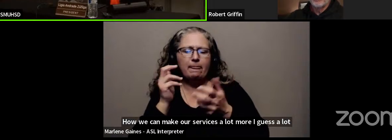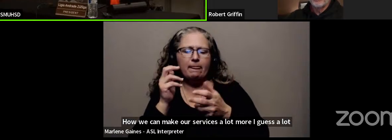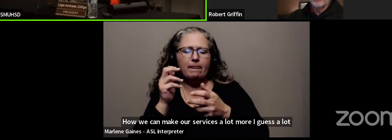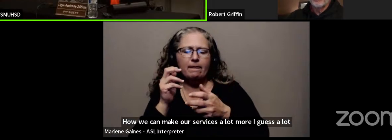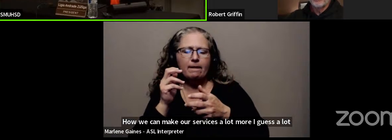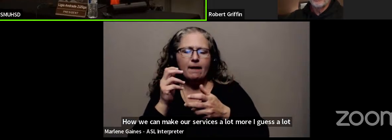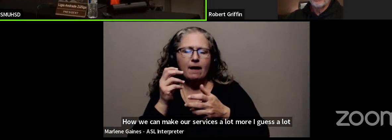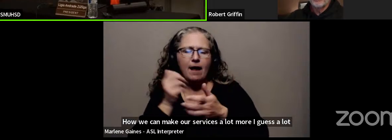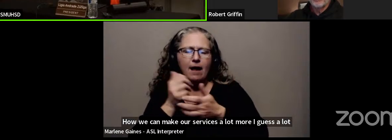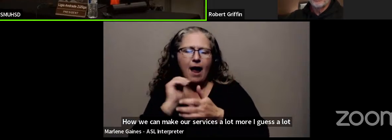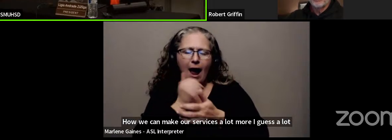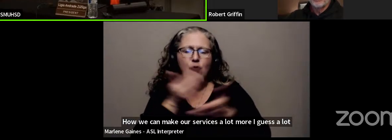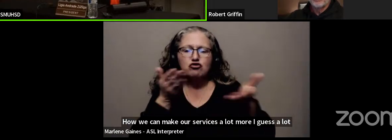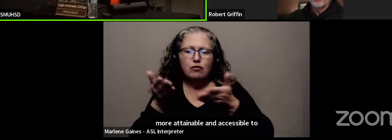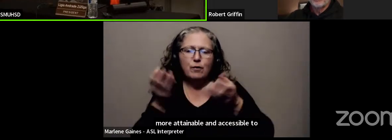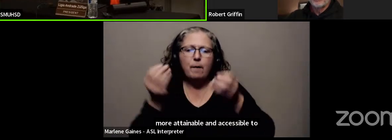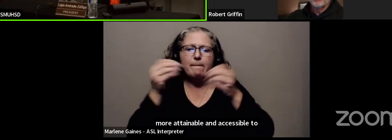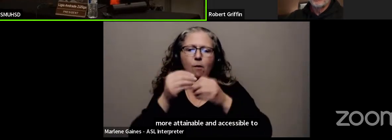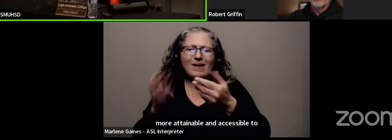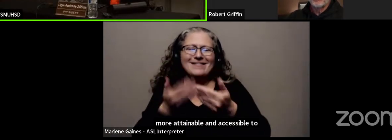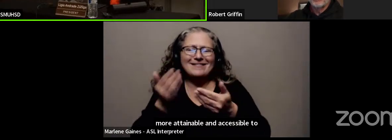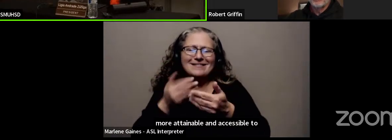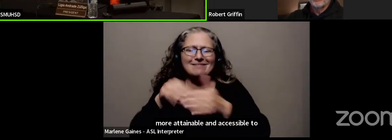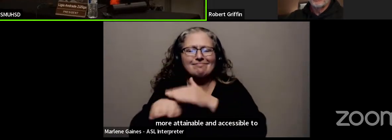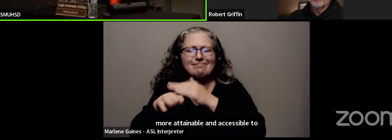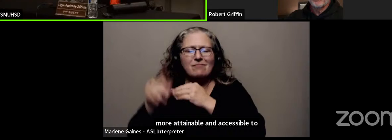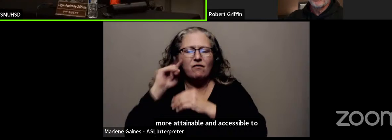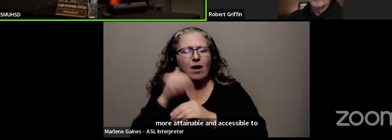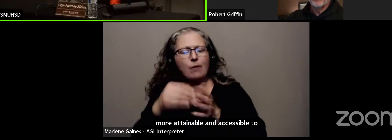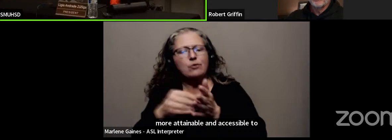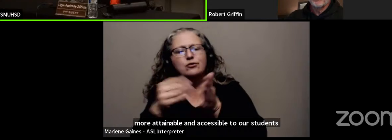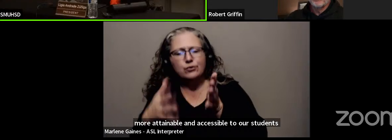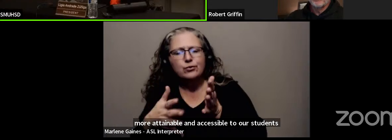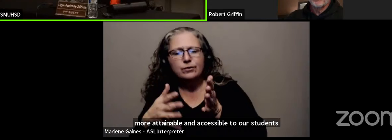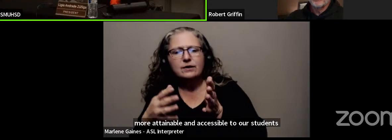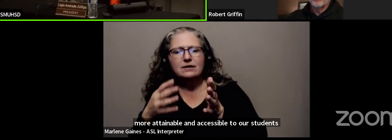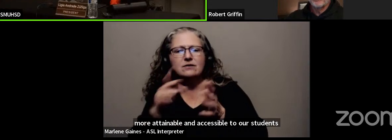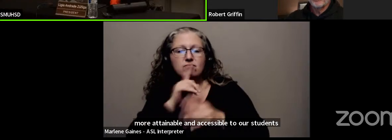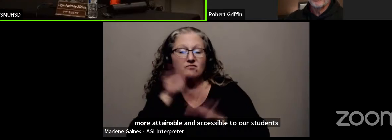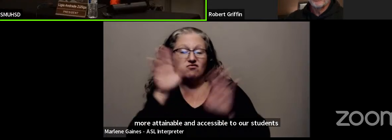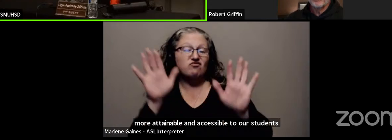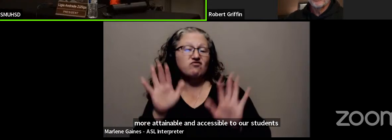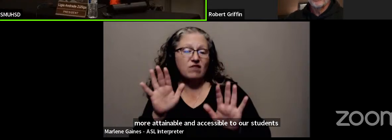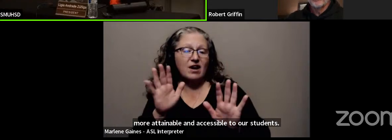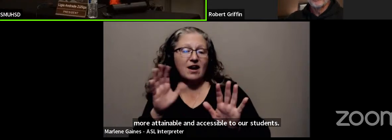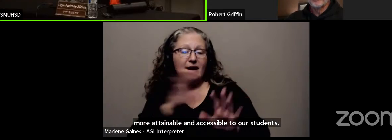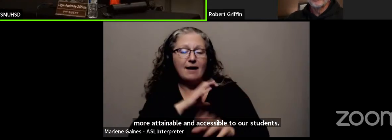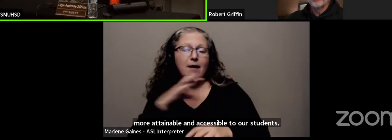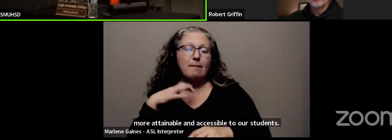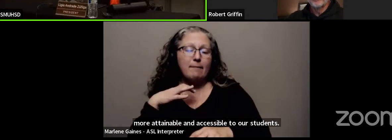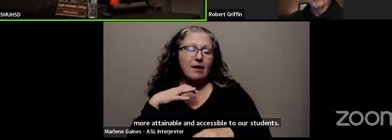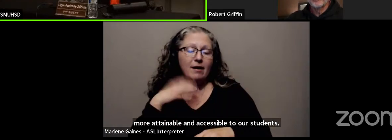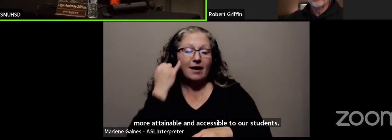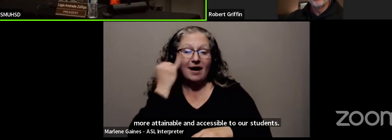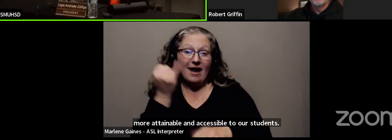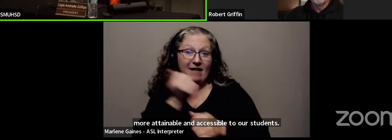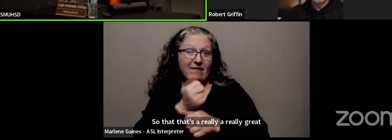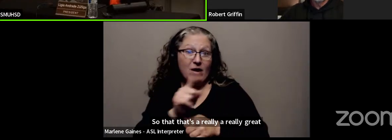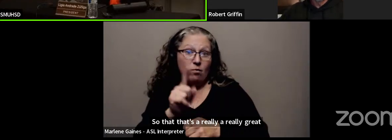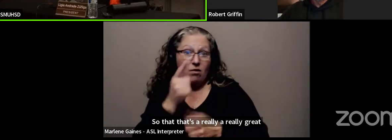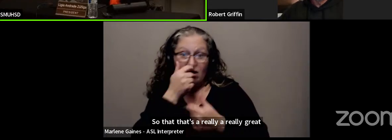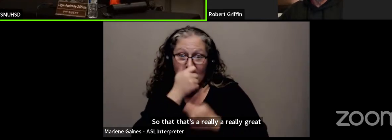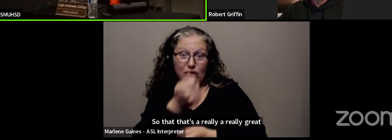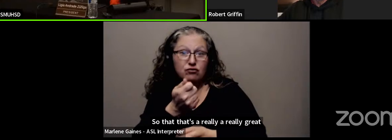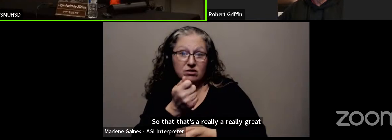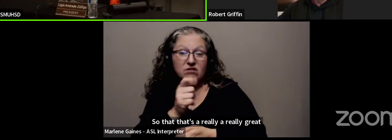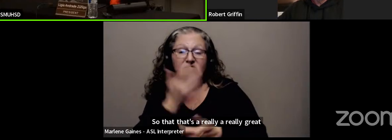attainable and accessible to our students. So that's a really great committee, and if anybody's interested,